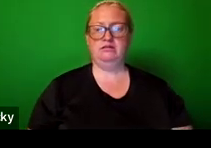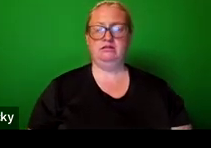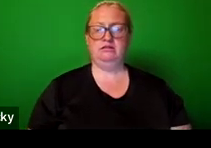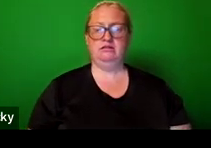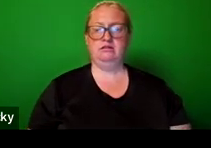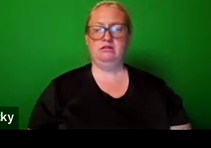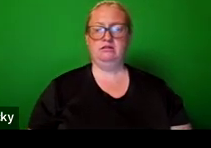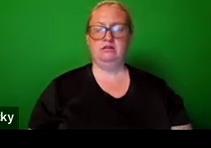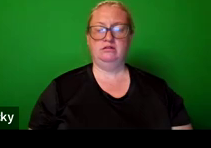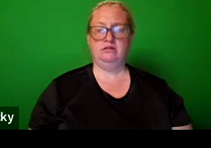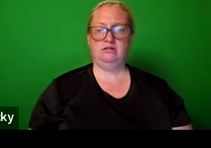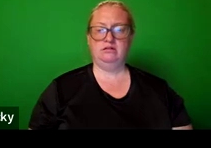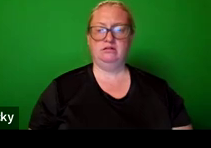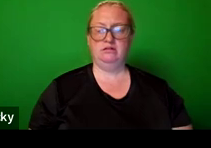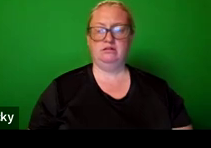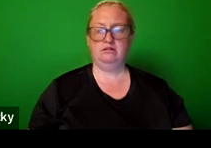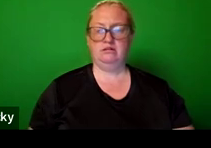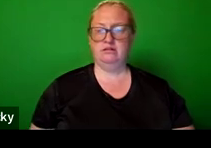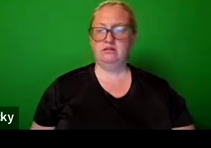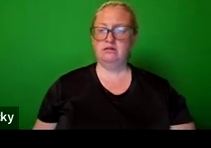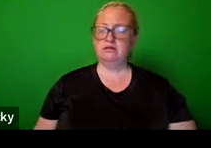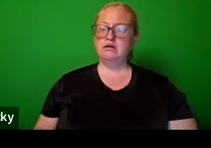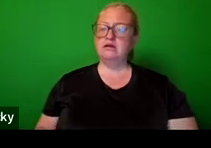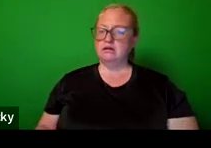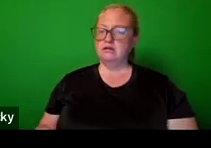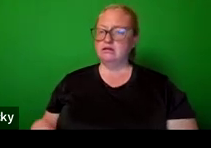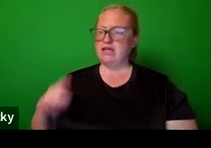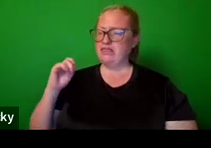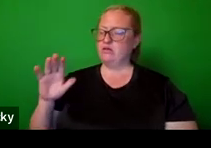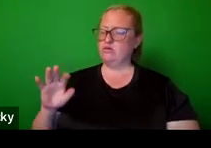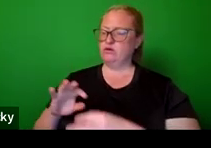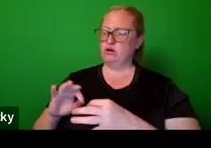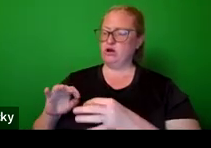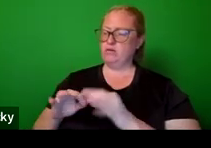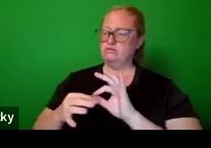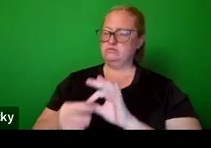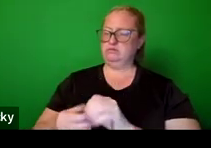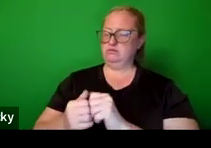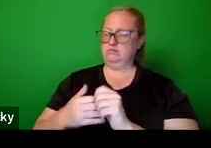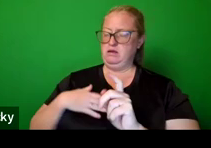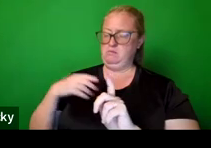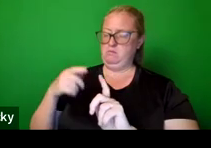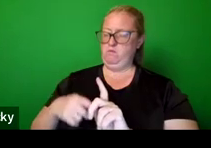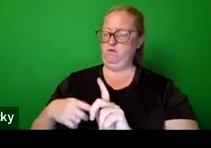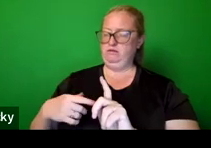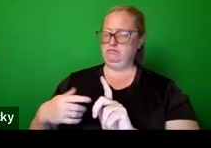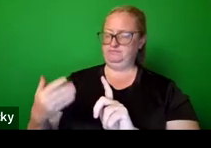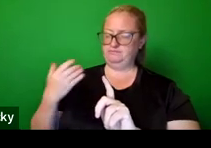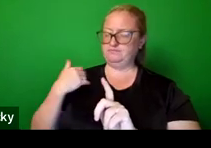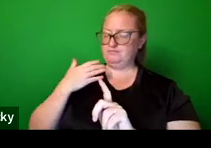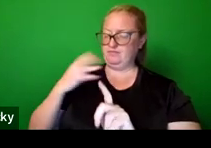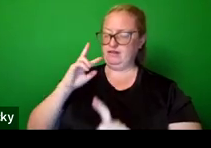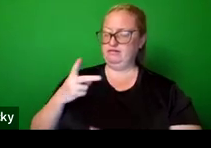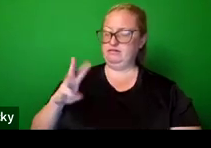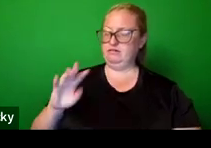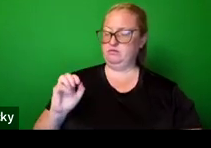I think your comments relate to some of what I was trying to drive to earlier. So thank you, Vice President Wiseman-Ward, for